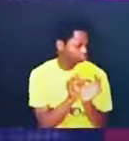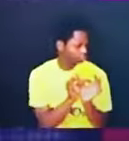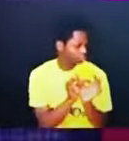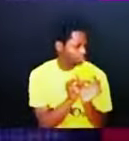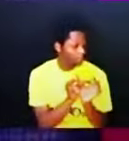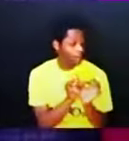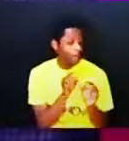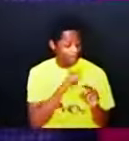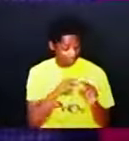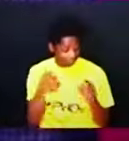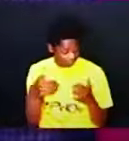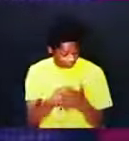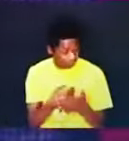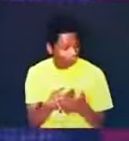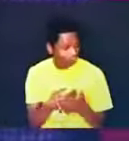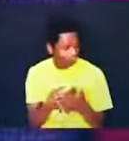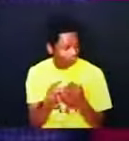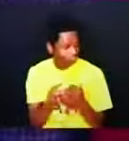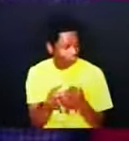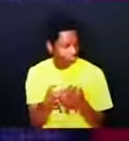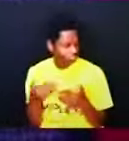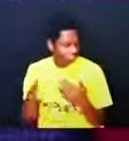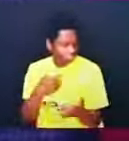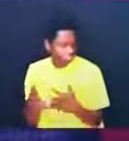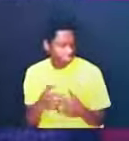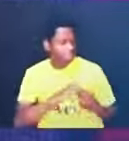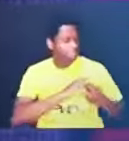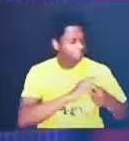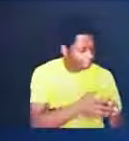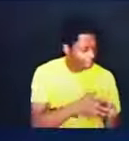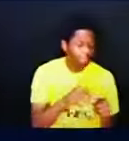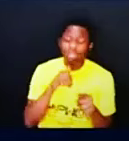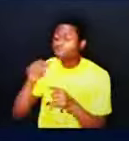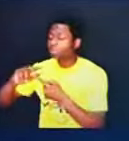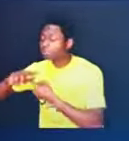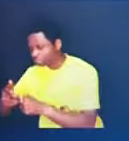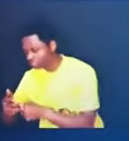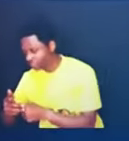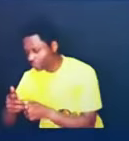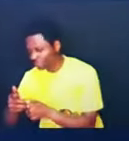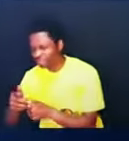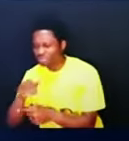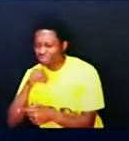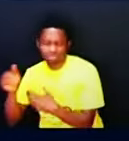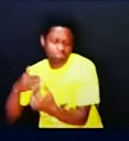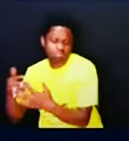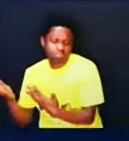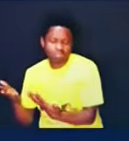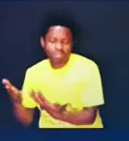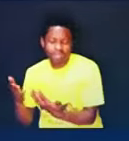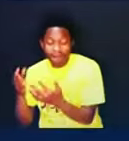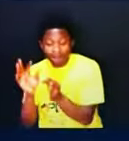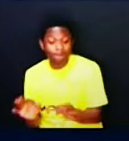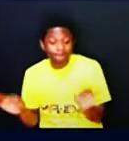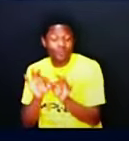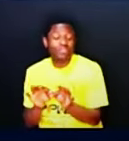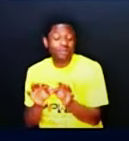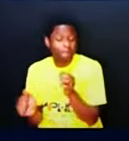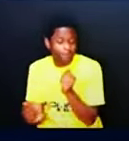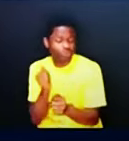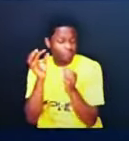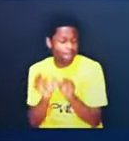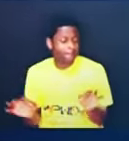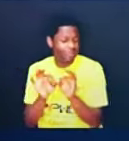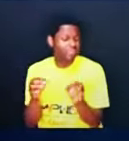anything. What really counts is a new creation. No, because I'm saying, "Wo apamda de ni mono na tweti echa